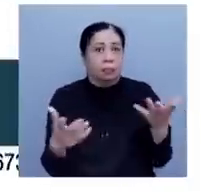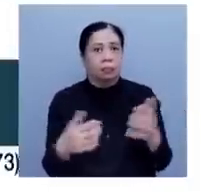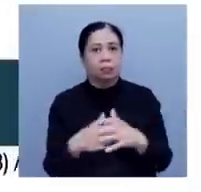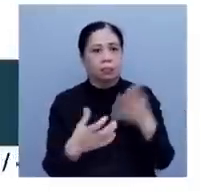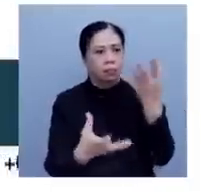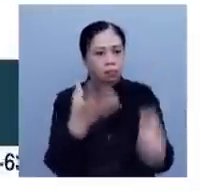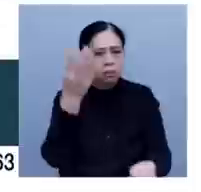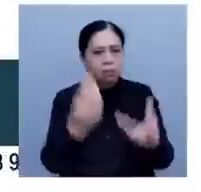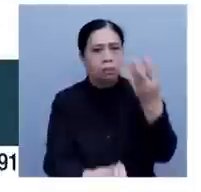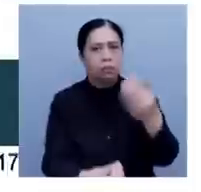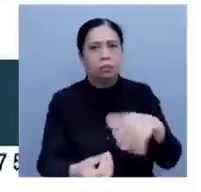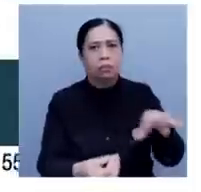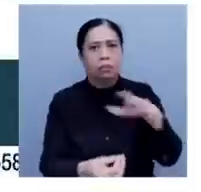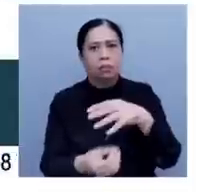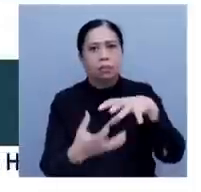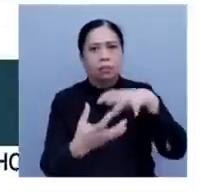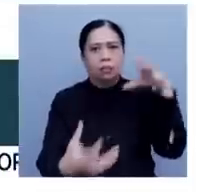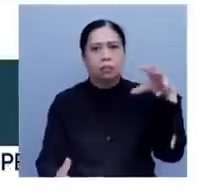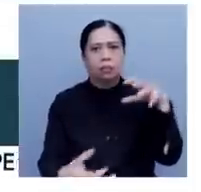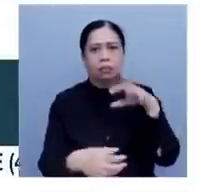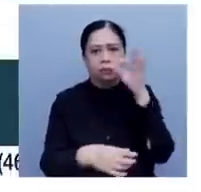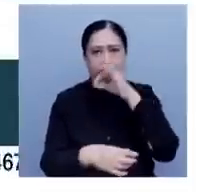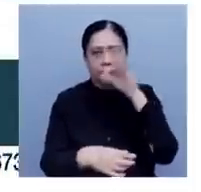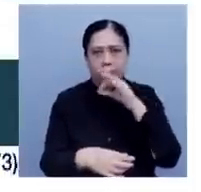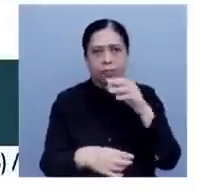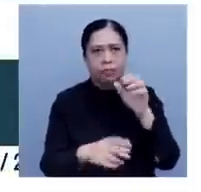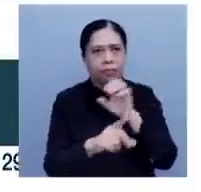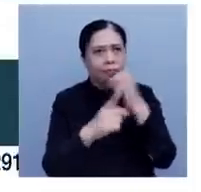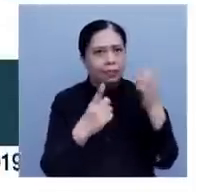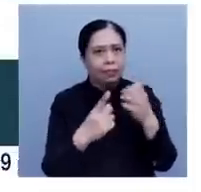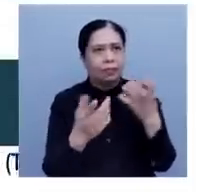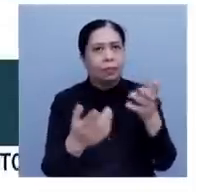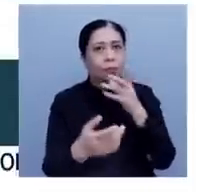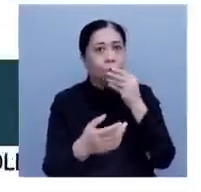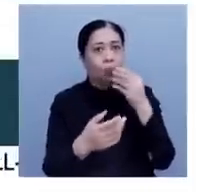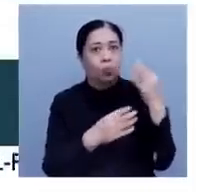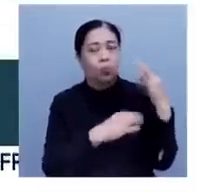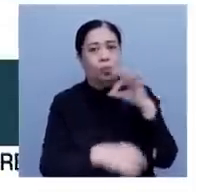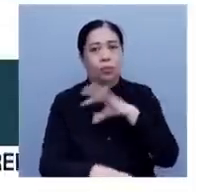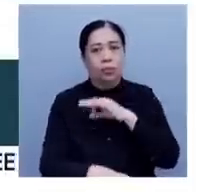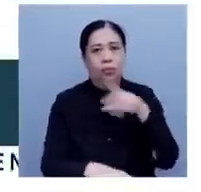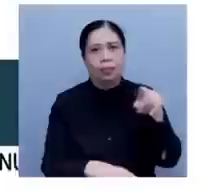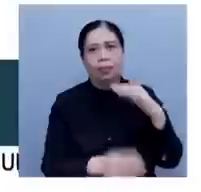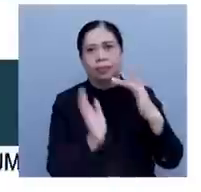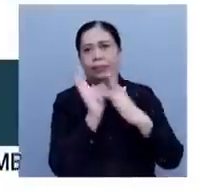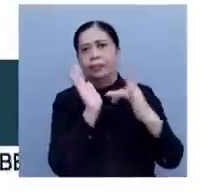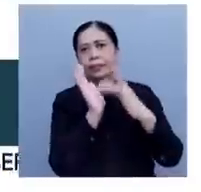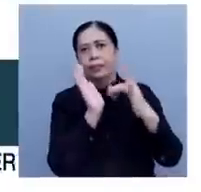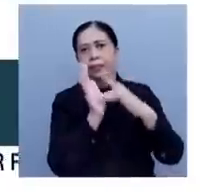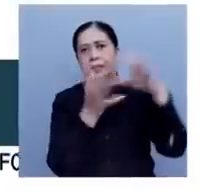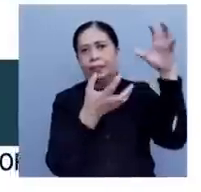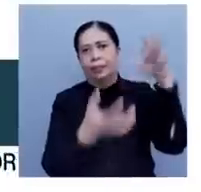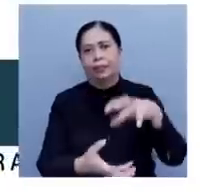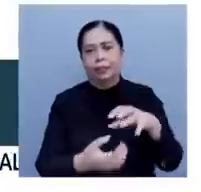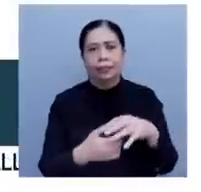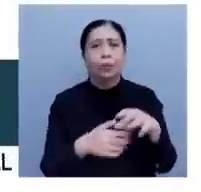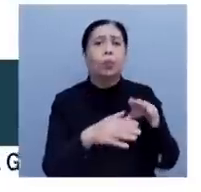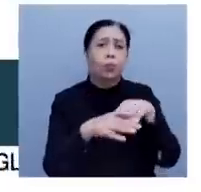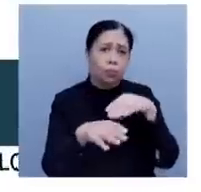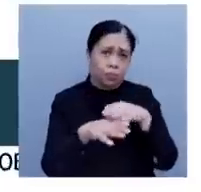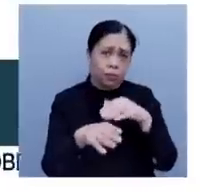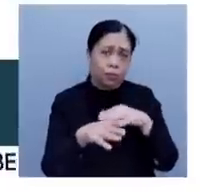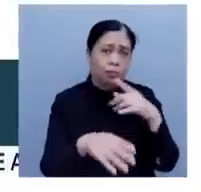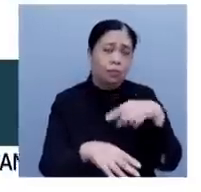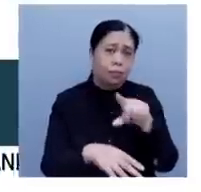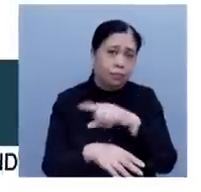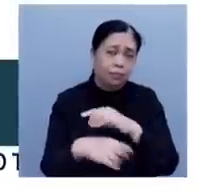mawawala lahat yung mga yaman ng Pilipino sa kamay ng mga kapagsamantalang mayayaman, kawawa naman ang ating